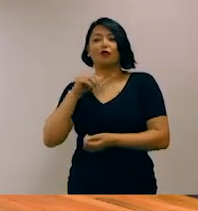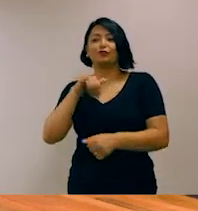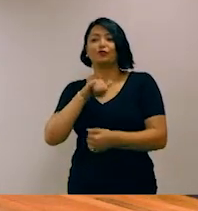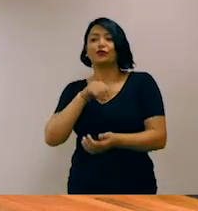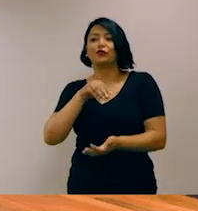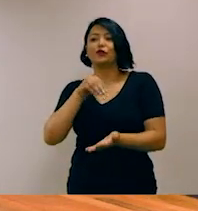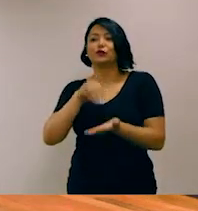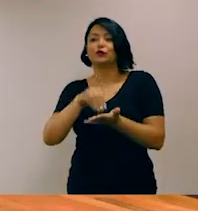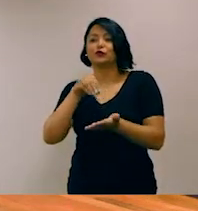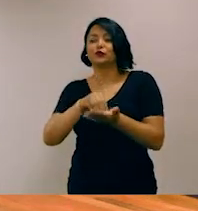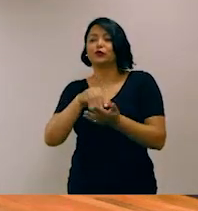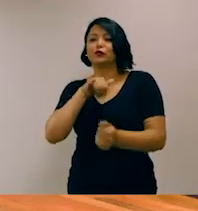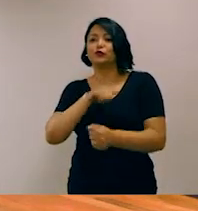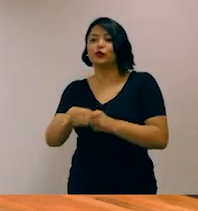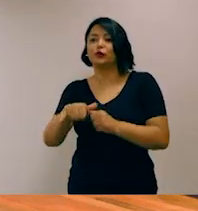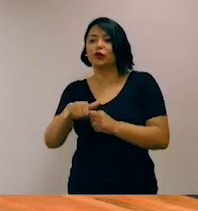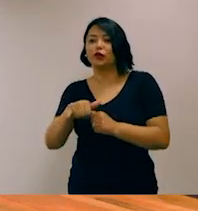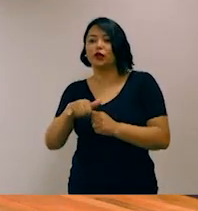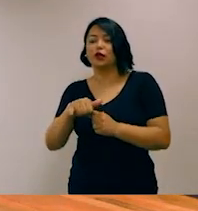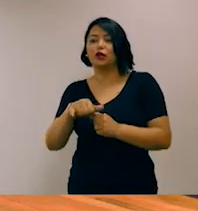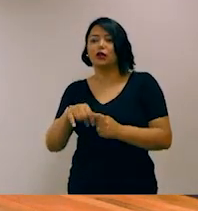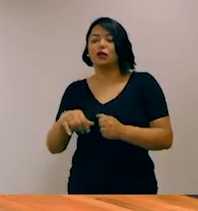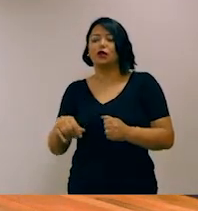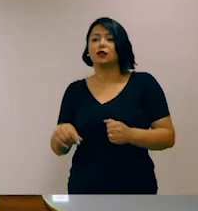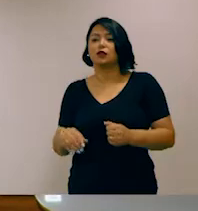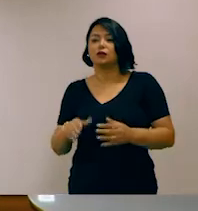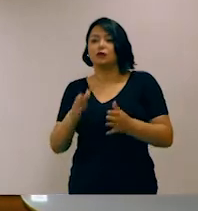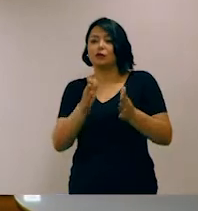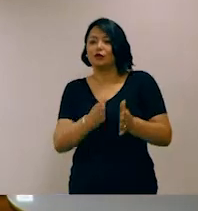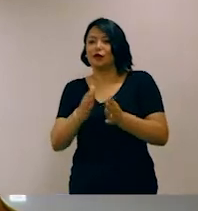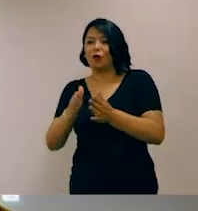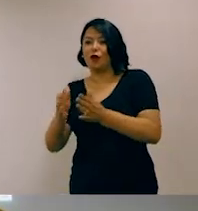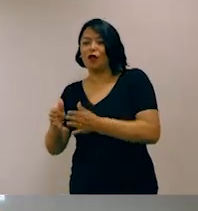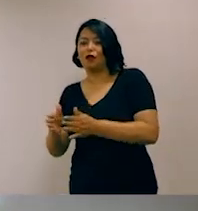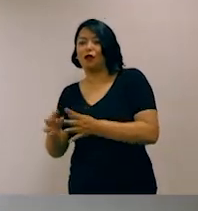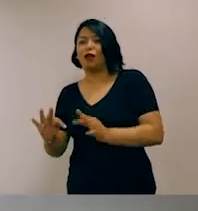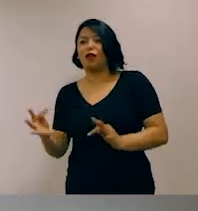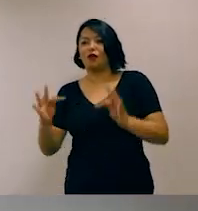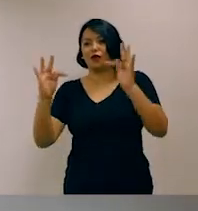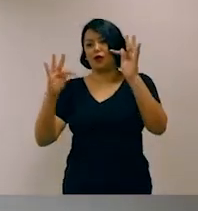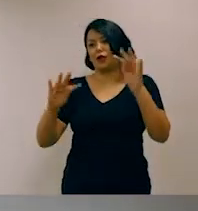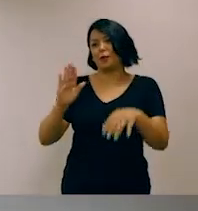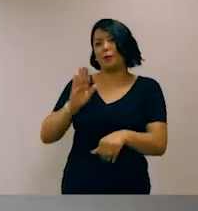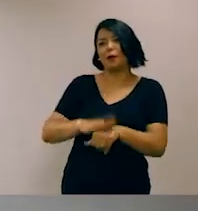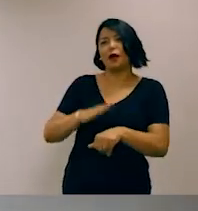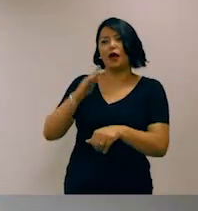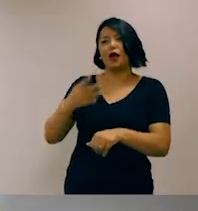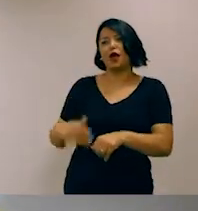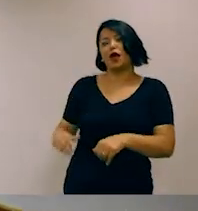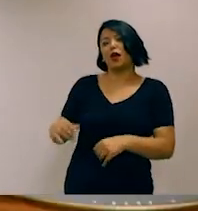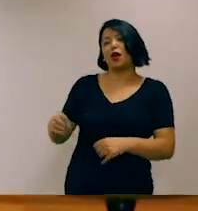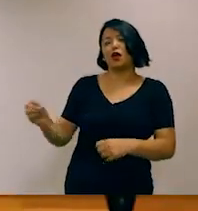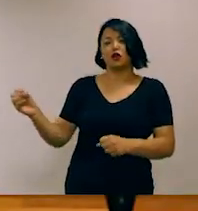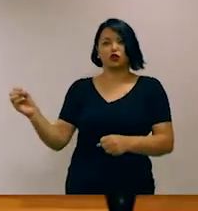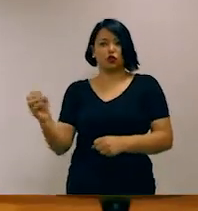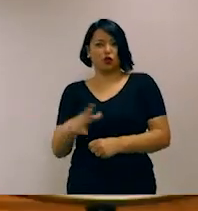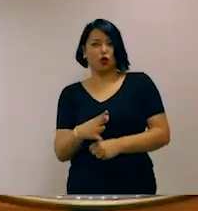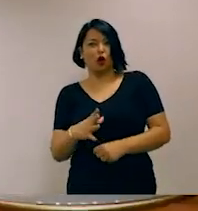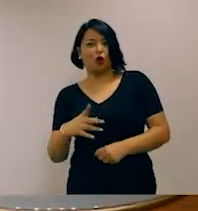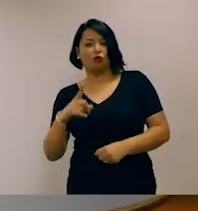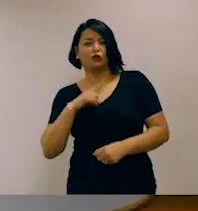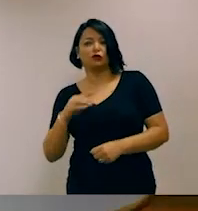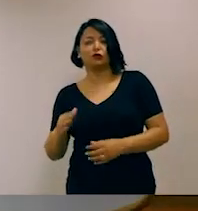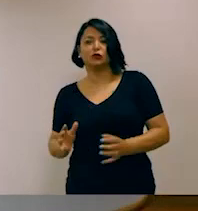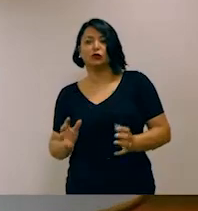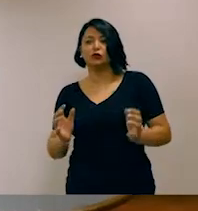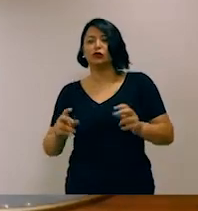given the failures in the sequence of the words using OCR, the most modern techniques that use